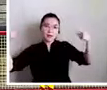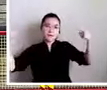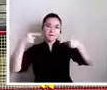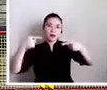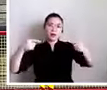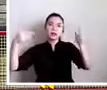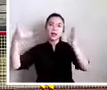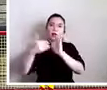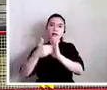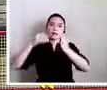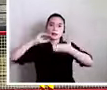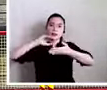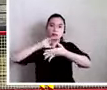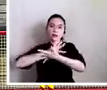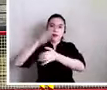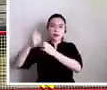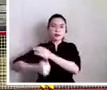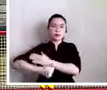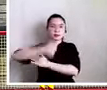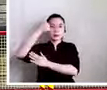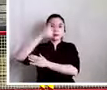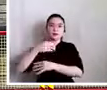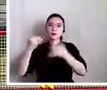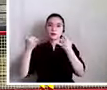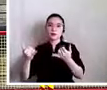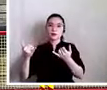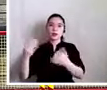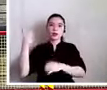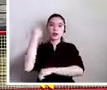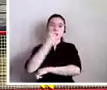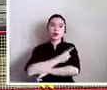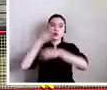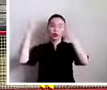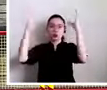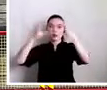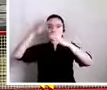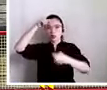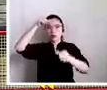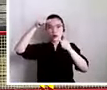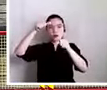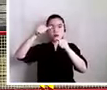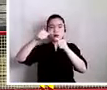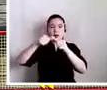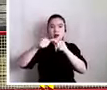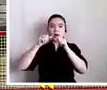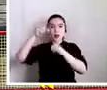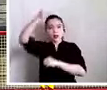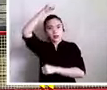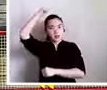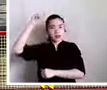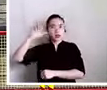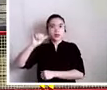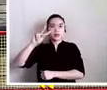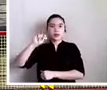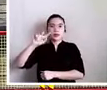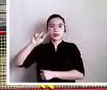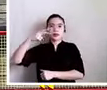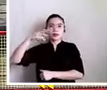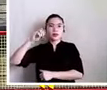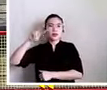success. Today we also celebrate the memorial of Saint Anthony Patrizi,